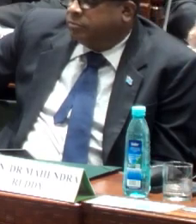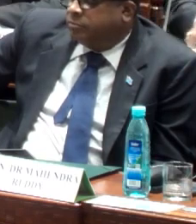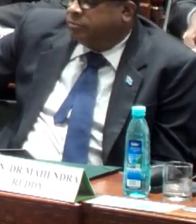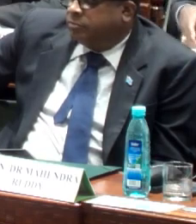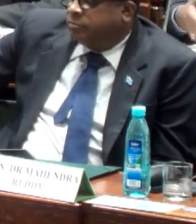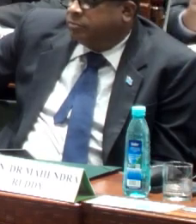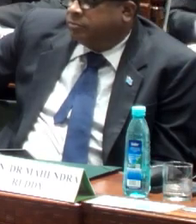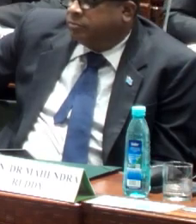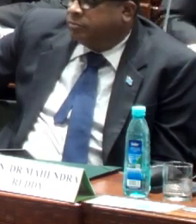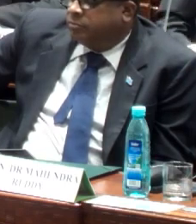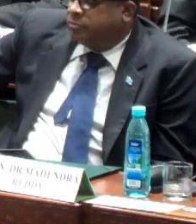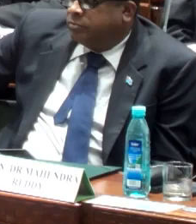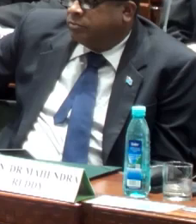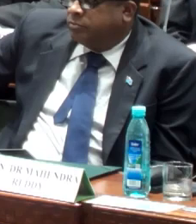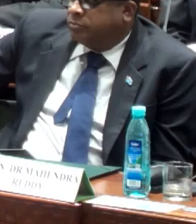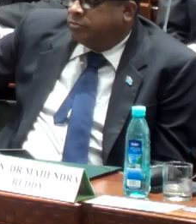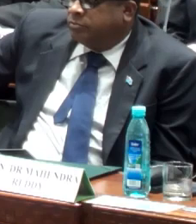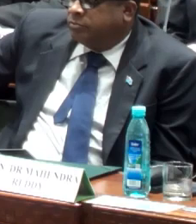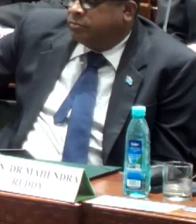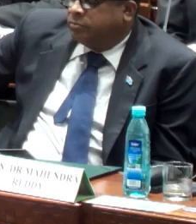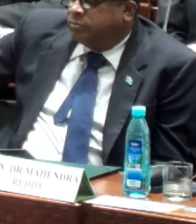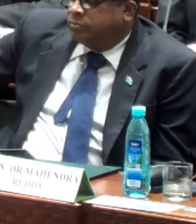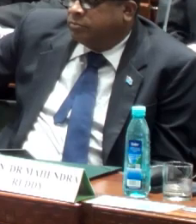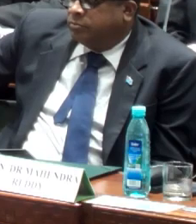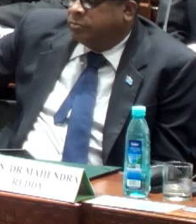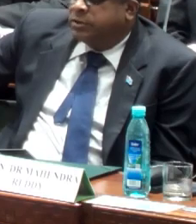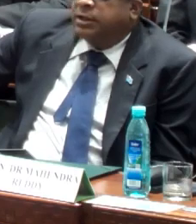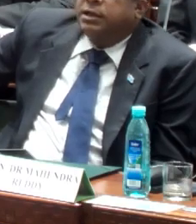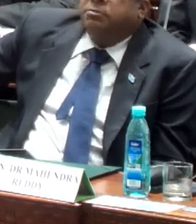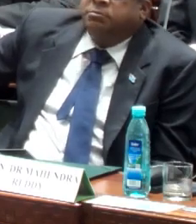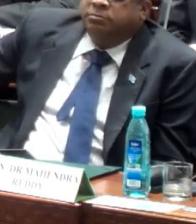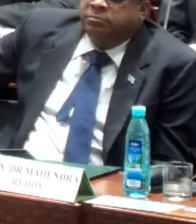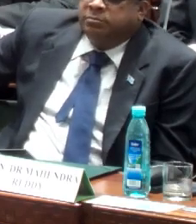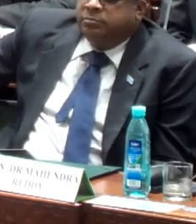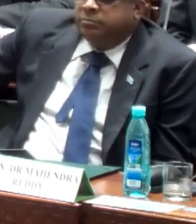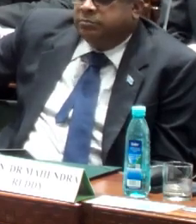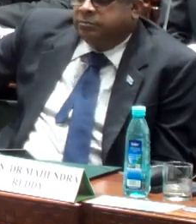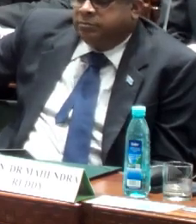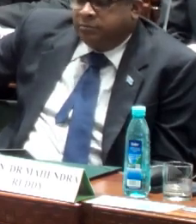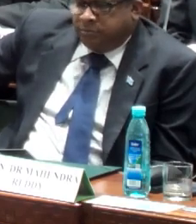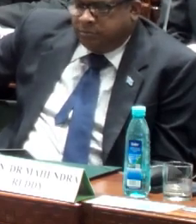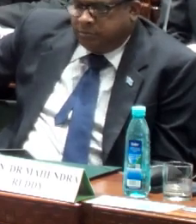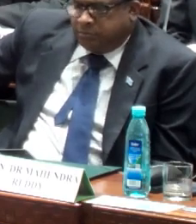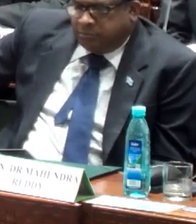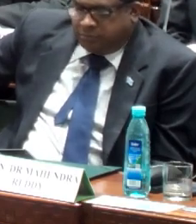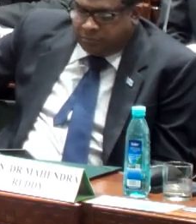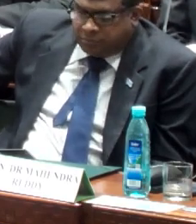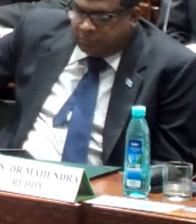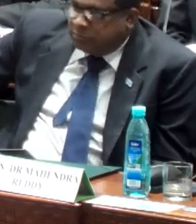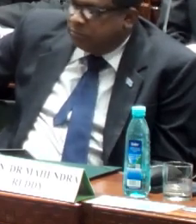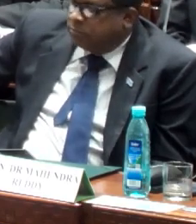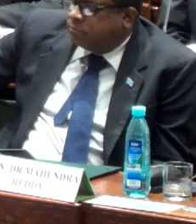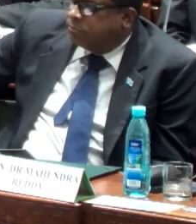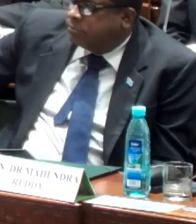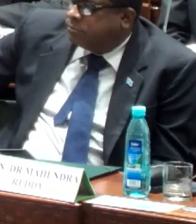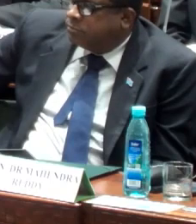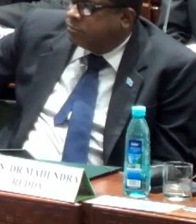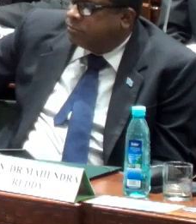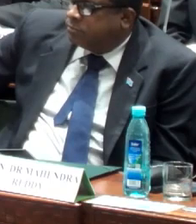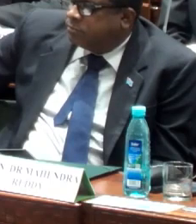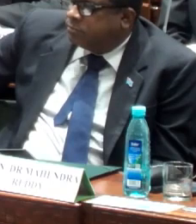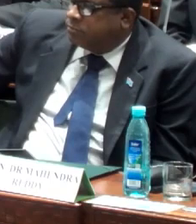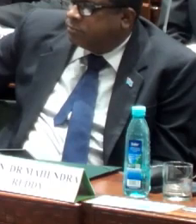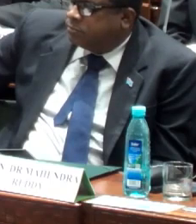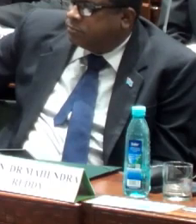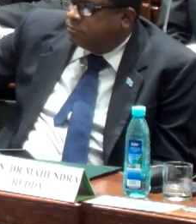sexual satisfaction online. On her Facebook, Honourable Tambuya says it's smart policy for the government to